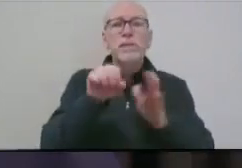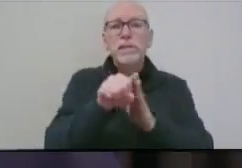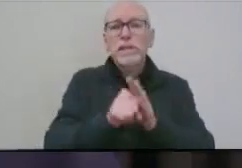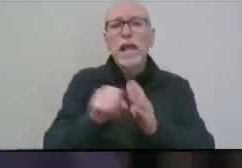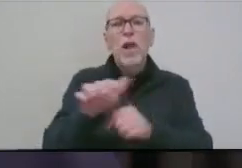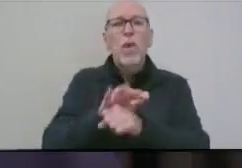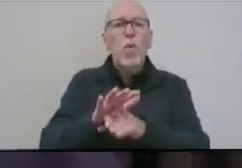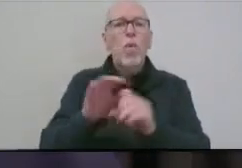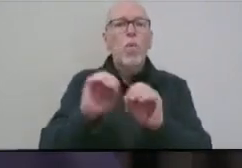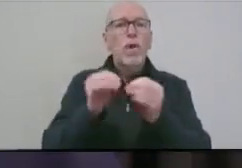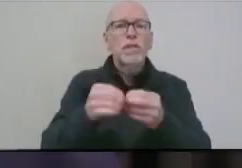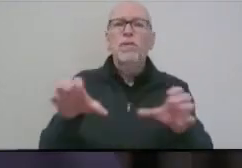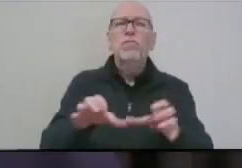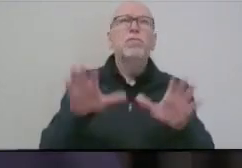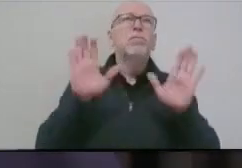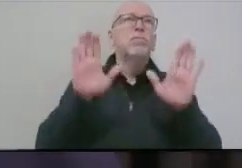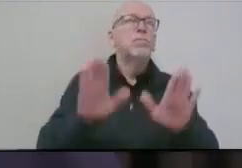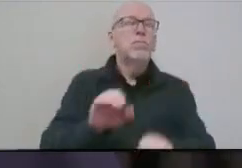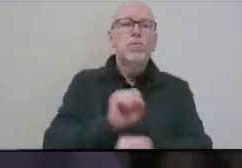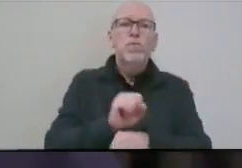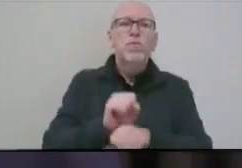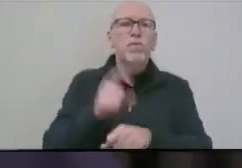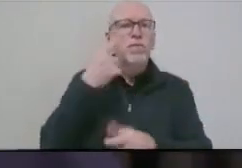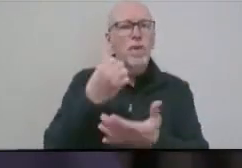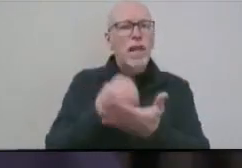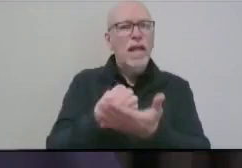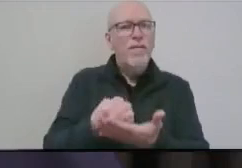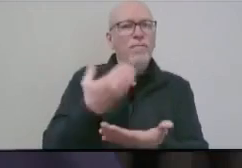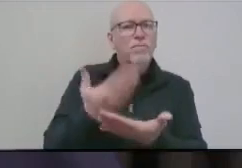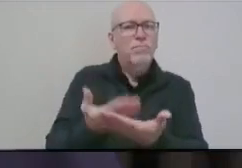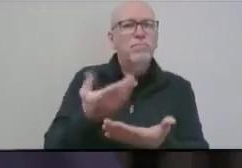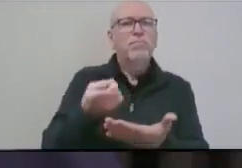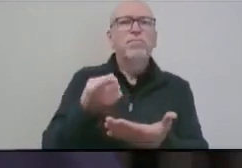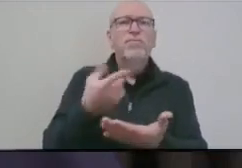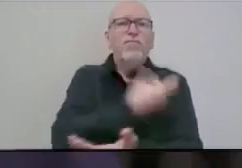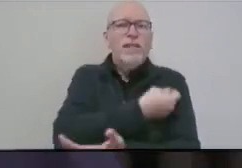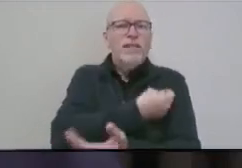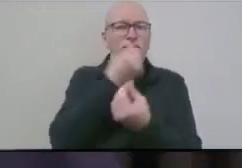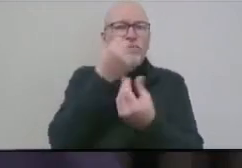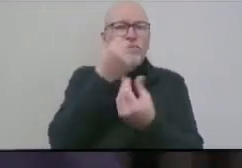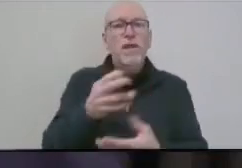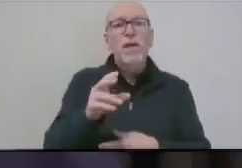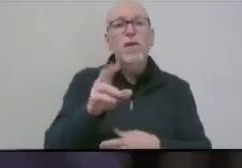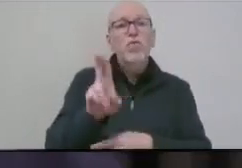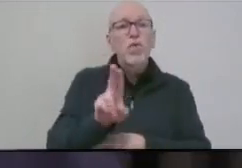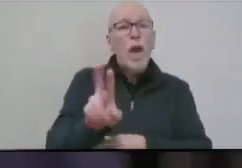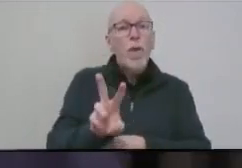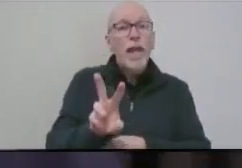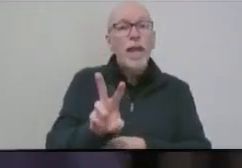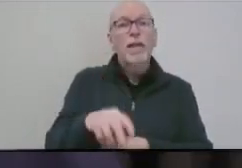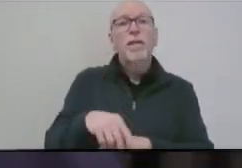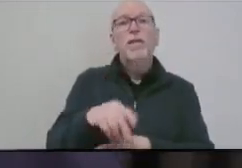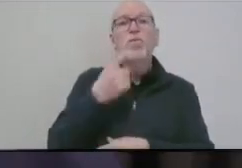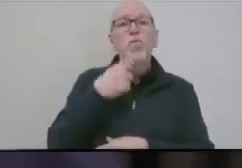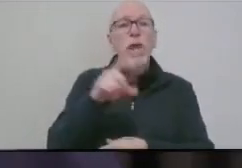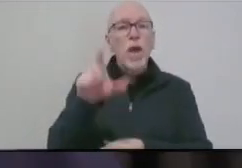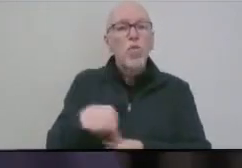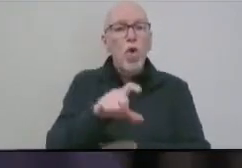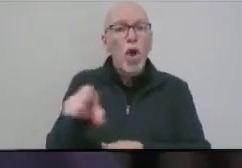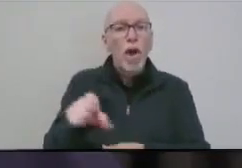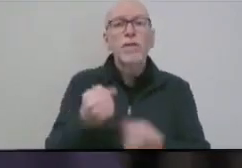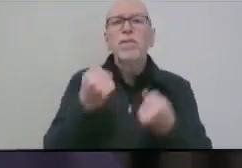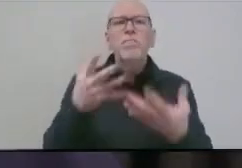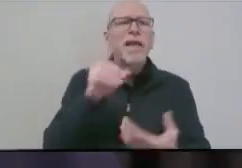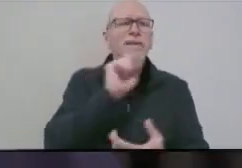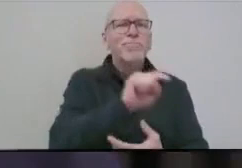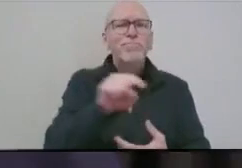doing incredible work to promote evidence-based vaccine information. Local United Ways, the Indiana Red Cross, and many more are stepping up to